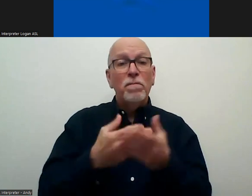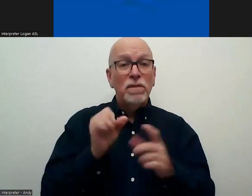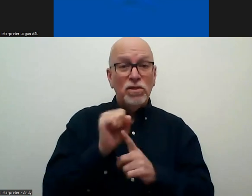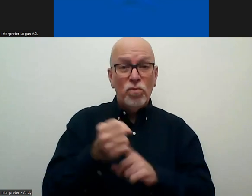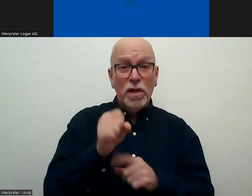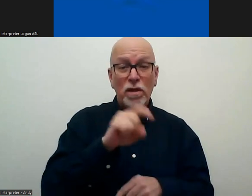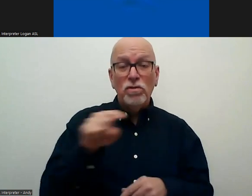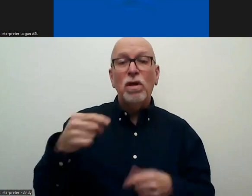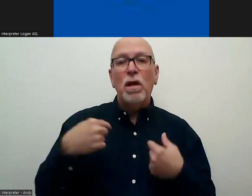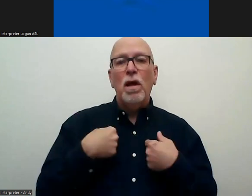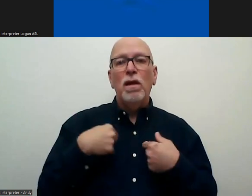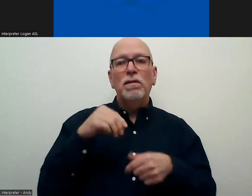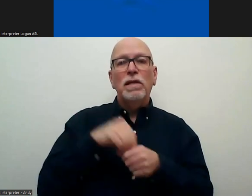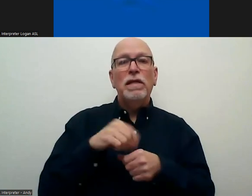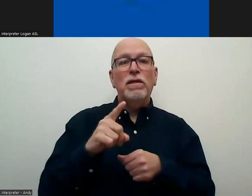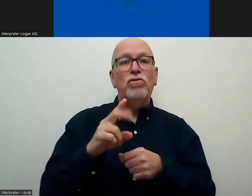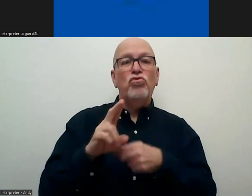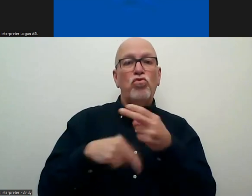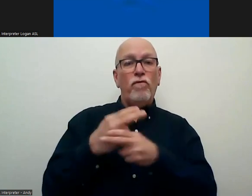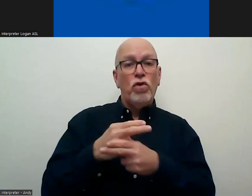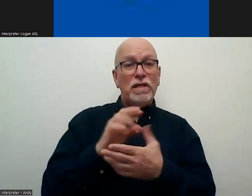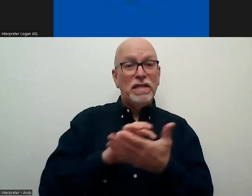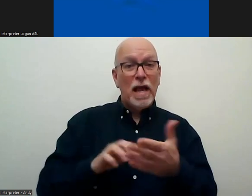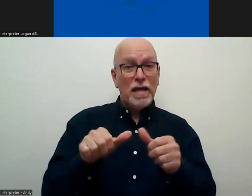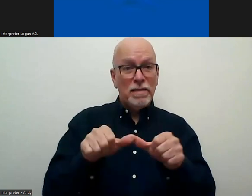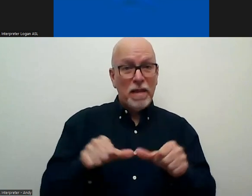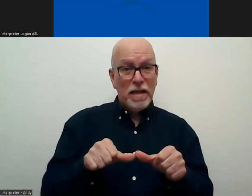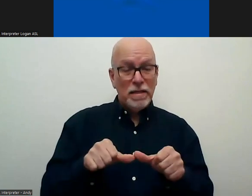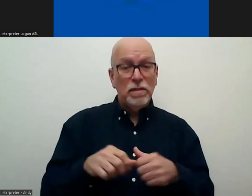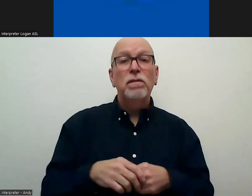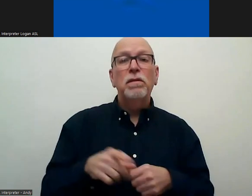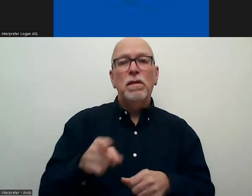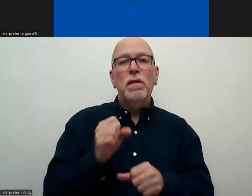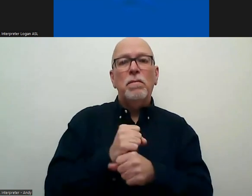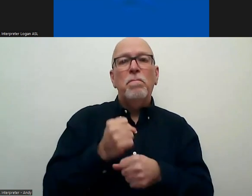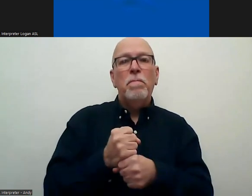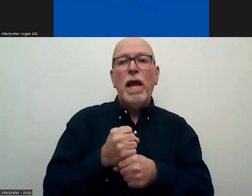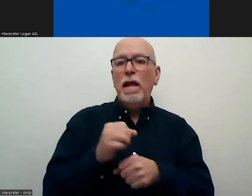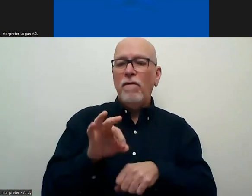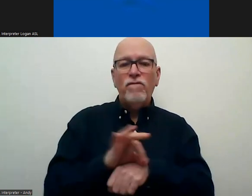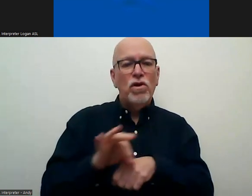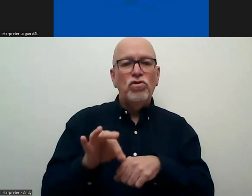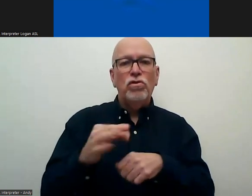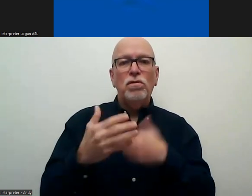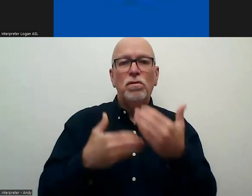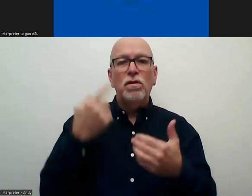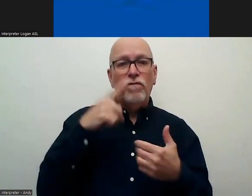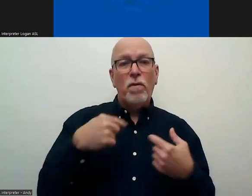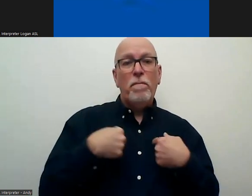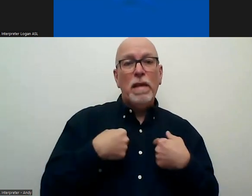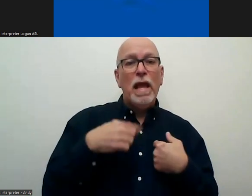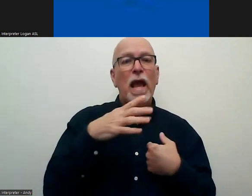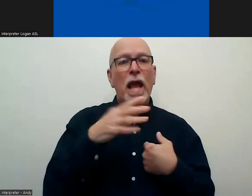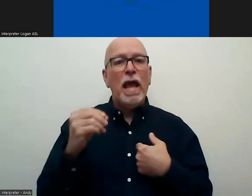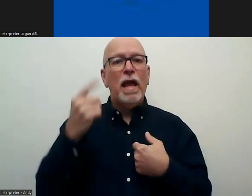was in a universally designed space it made function for not only me but the